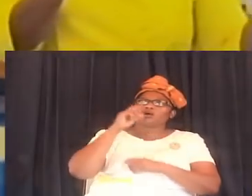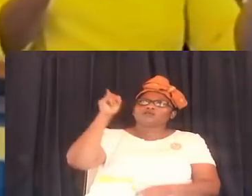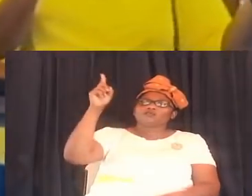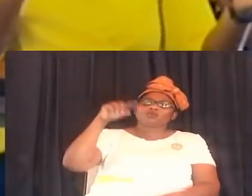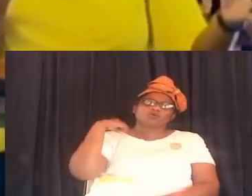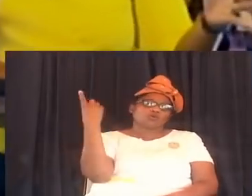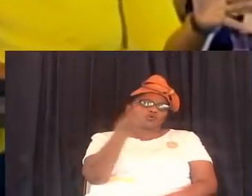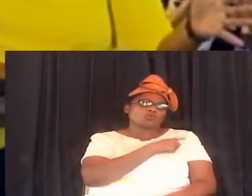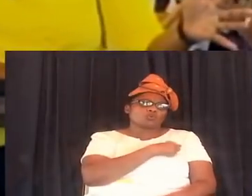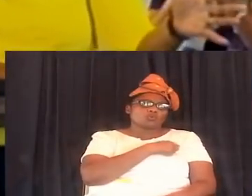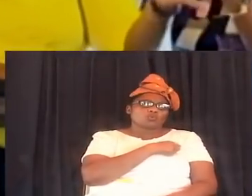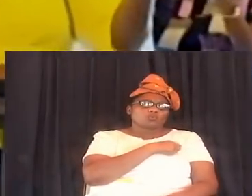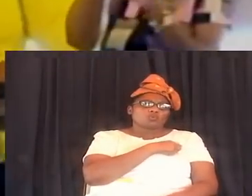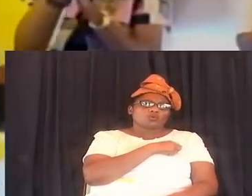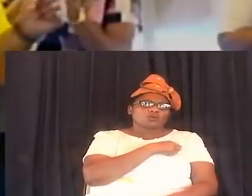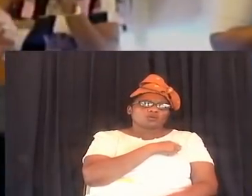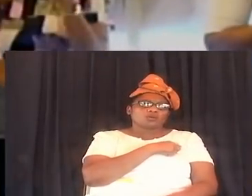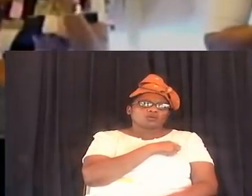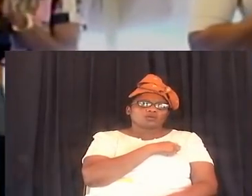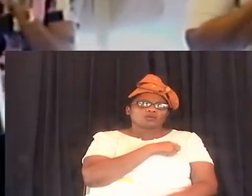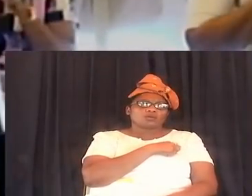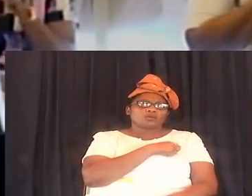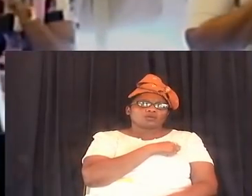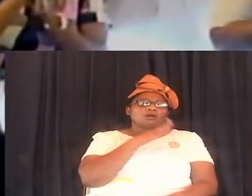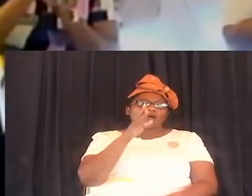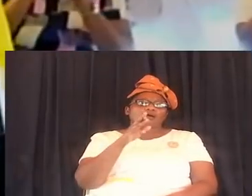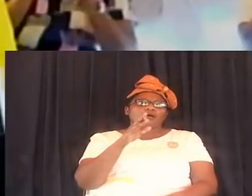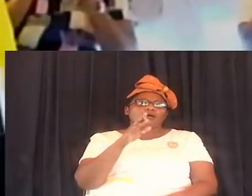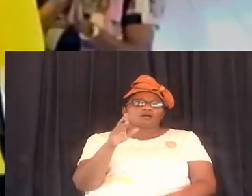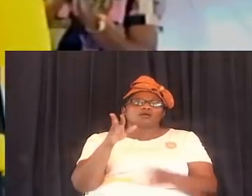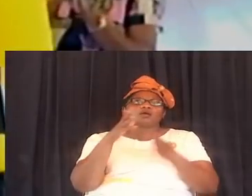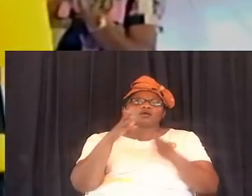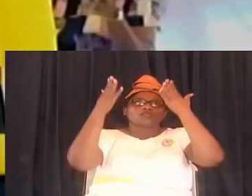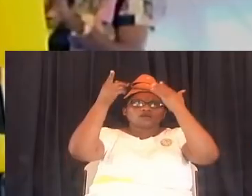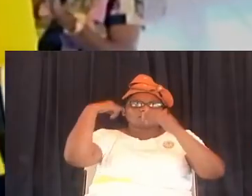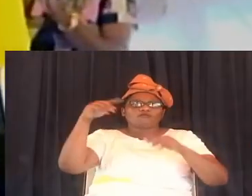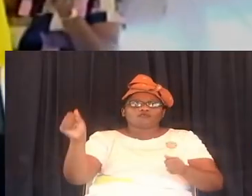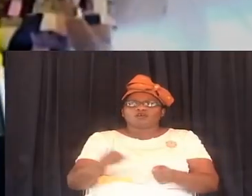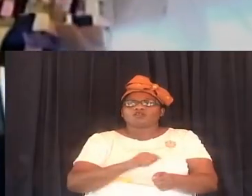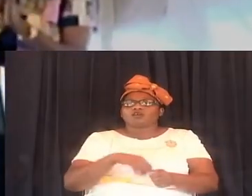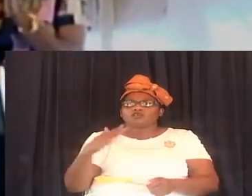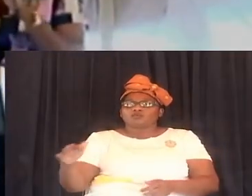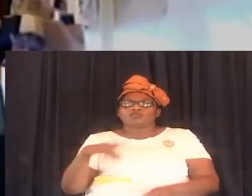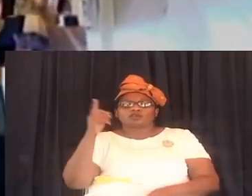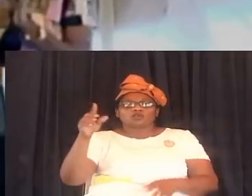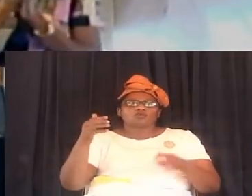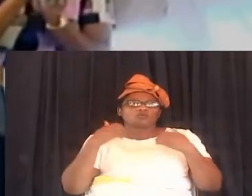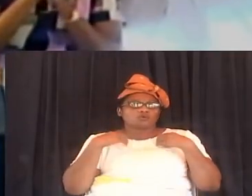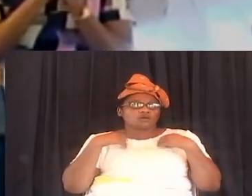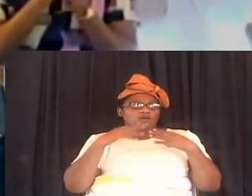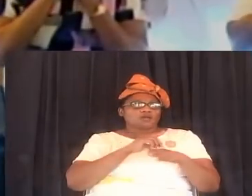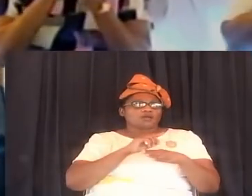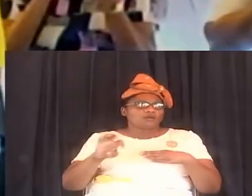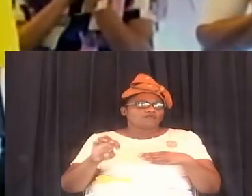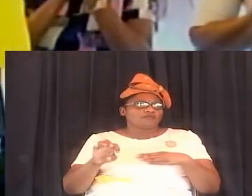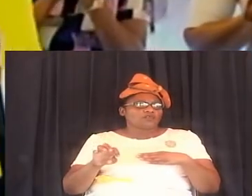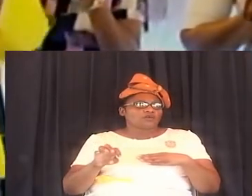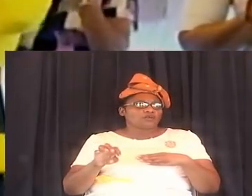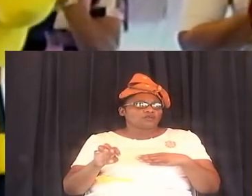are grateful to you for everything that you have done. You have done it. You have keeping us and keeping us